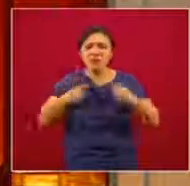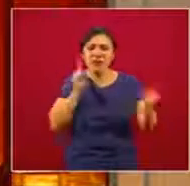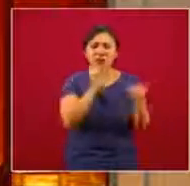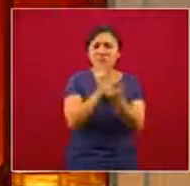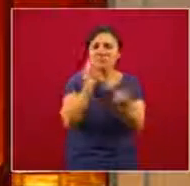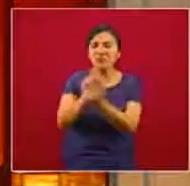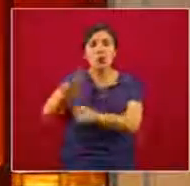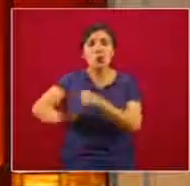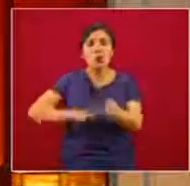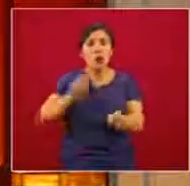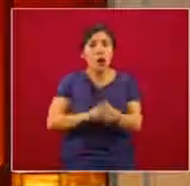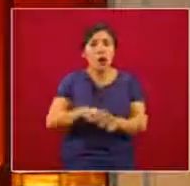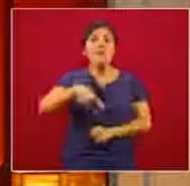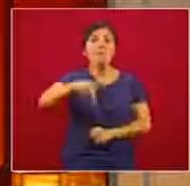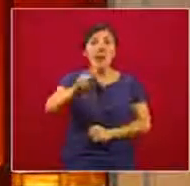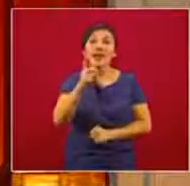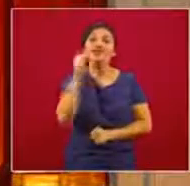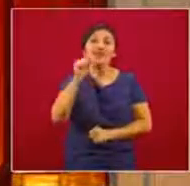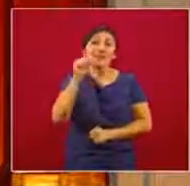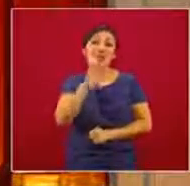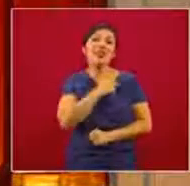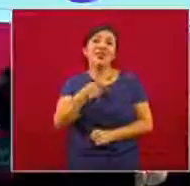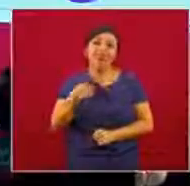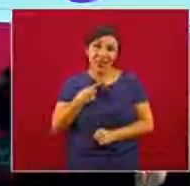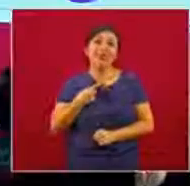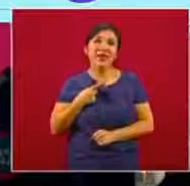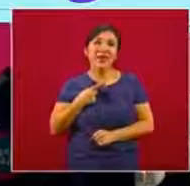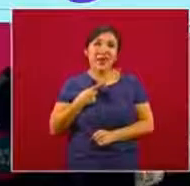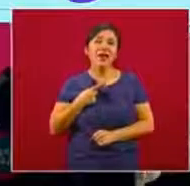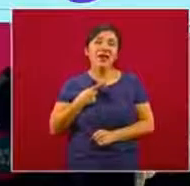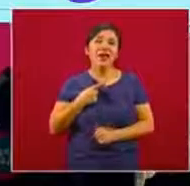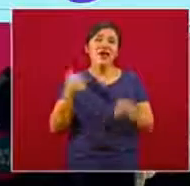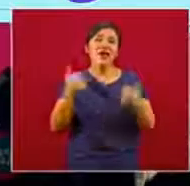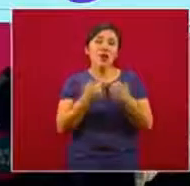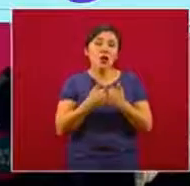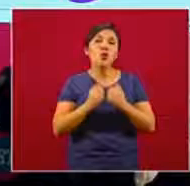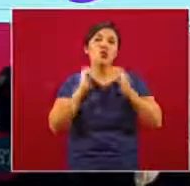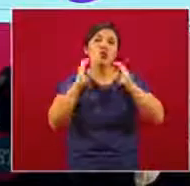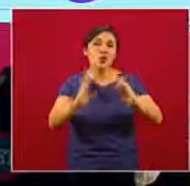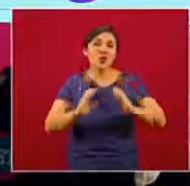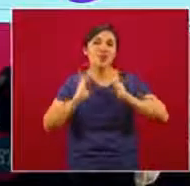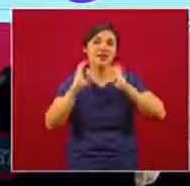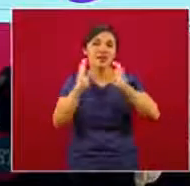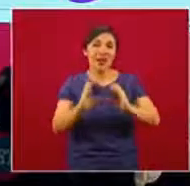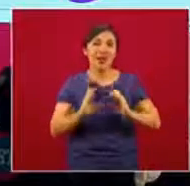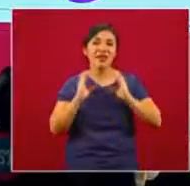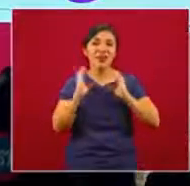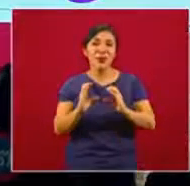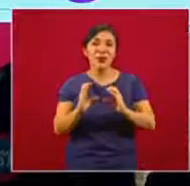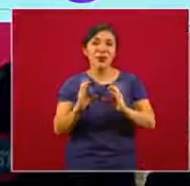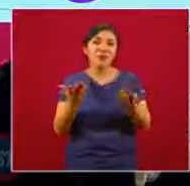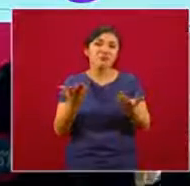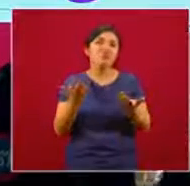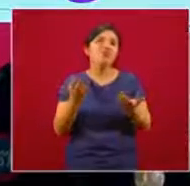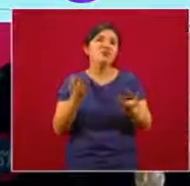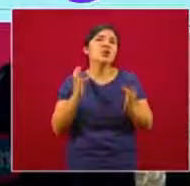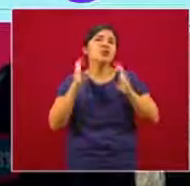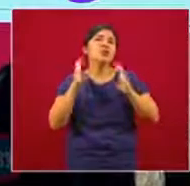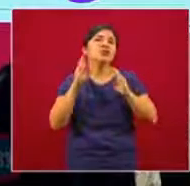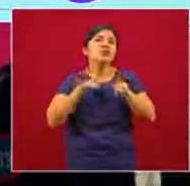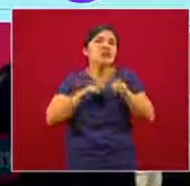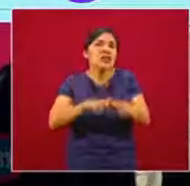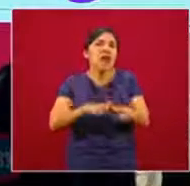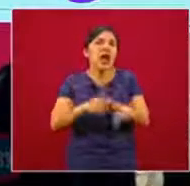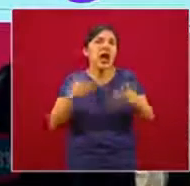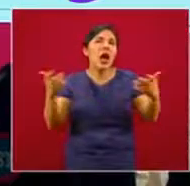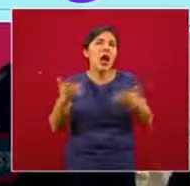movie normal, theaters. aunque There todos will be deberemos no siempre issue with human de guardar interaction. But anyway, ciertas we will need prácticas to